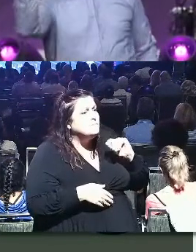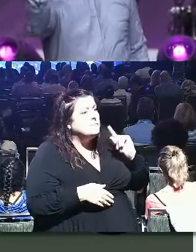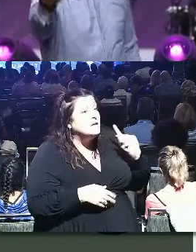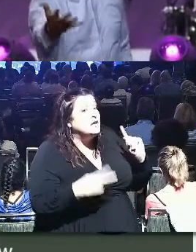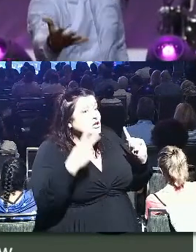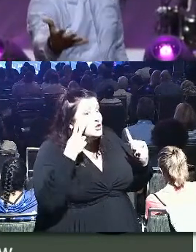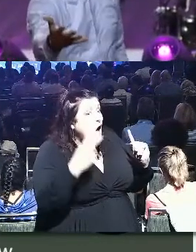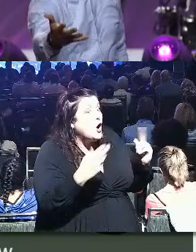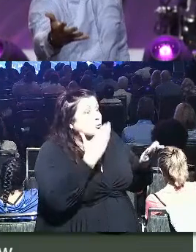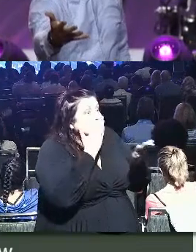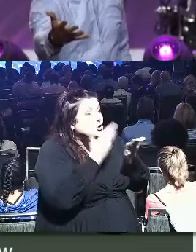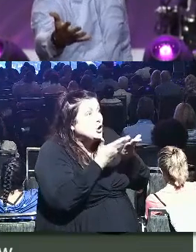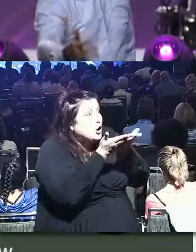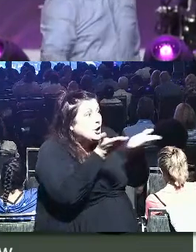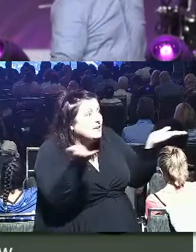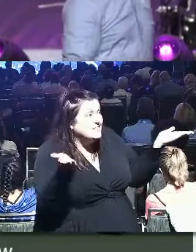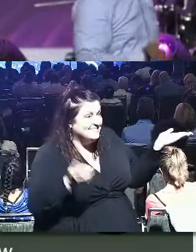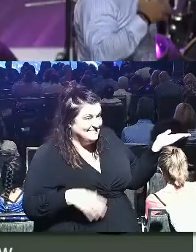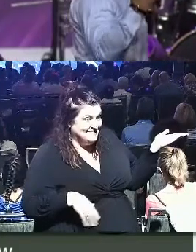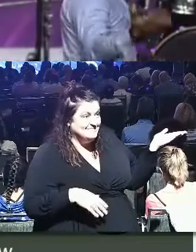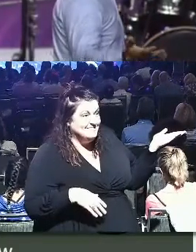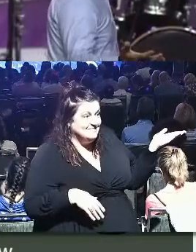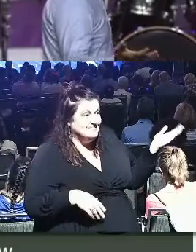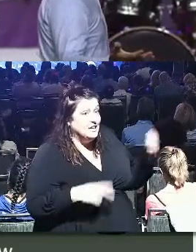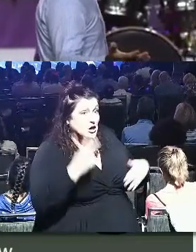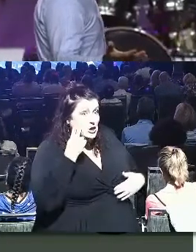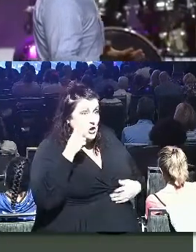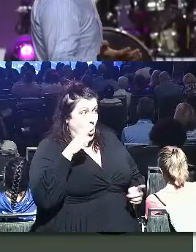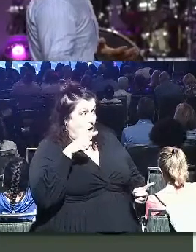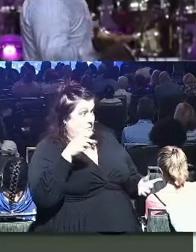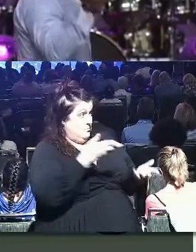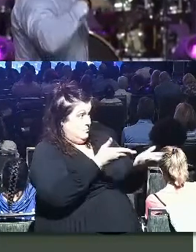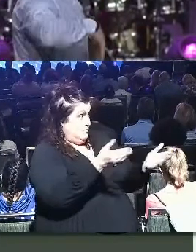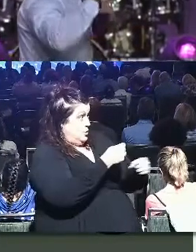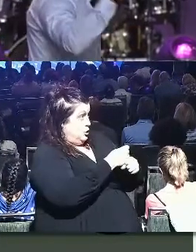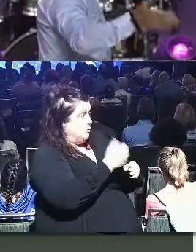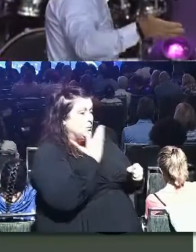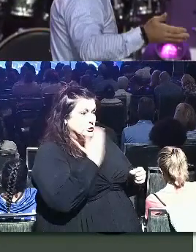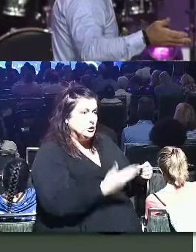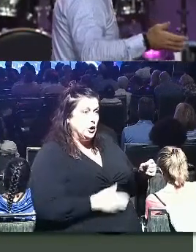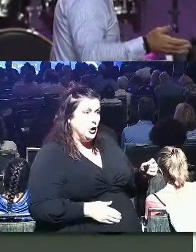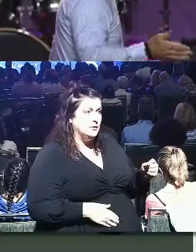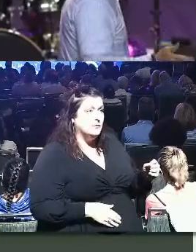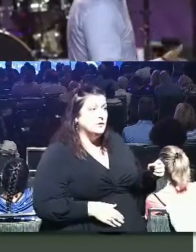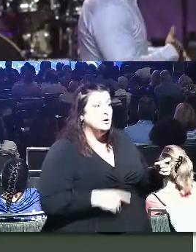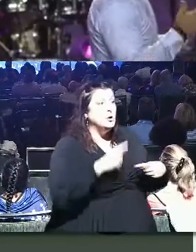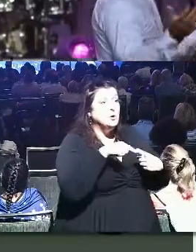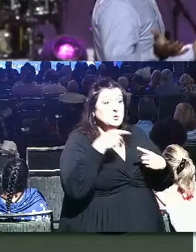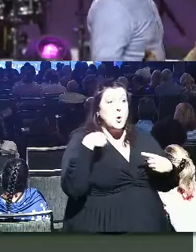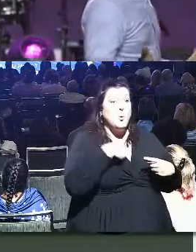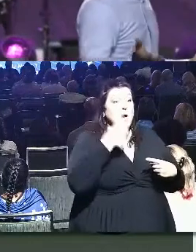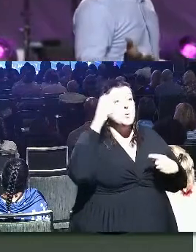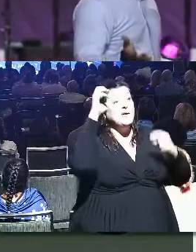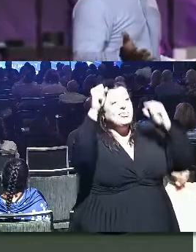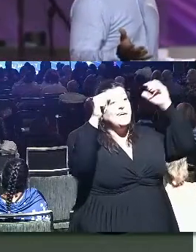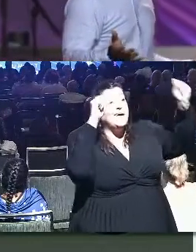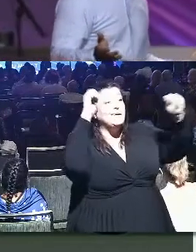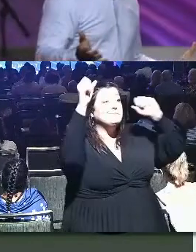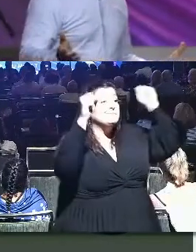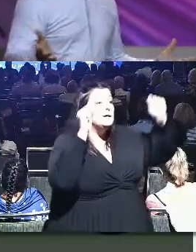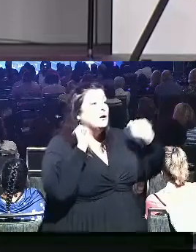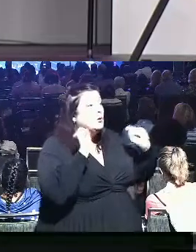was good. He saw that it was good. When we leave here and we go back to our